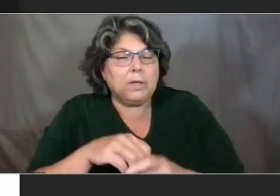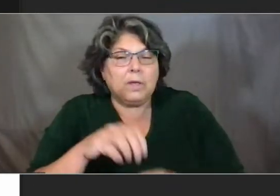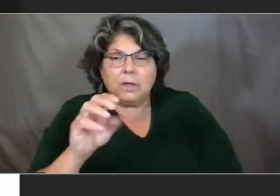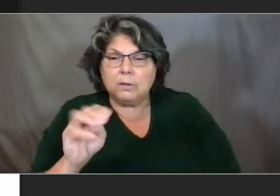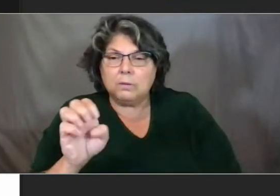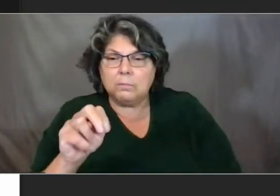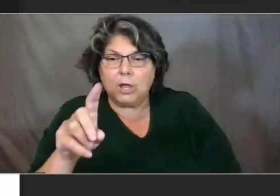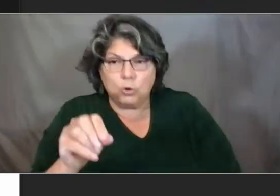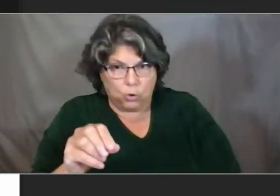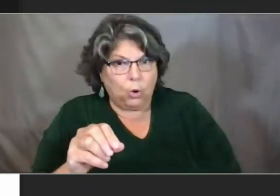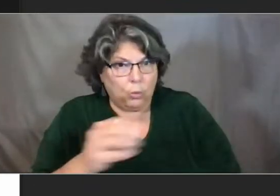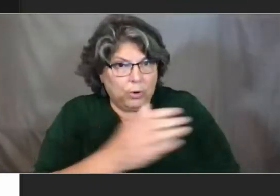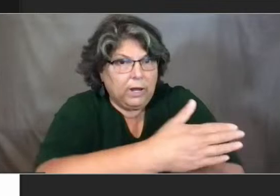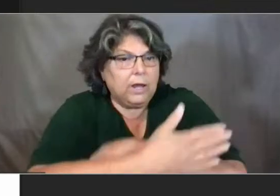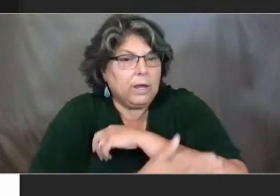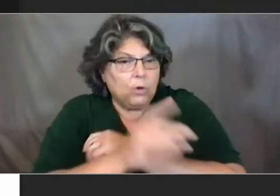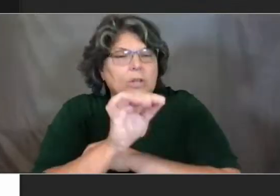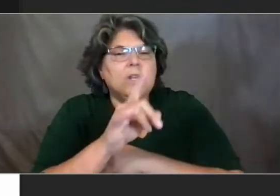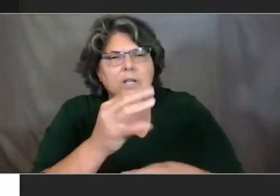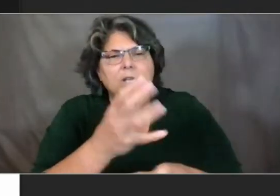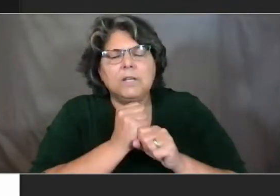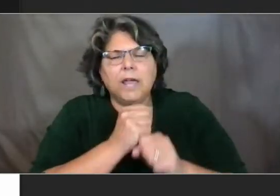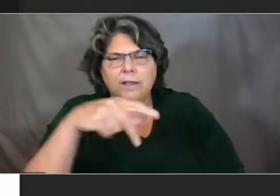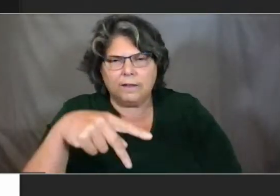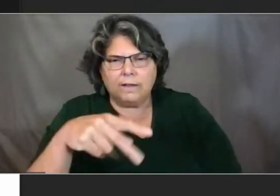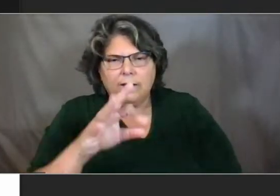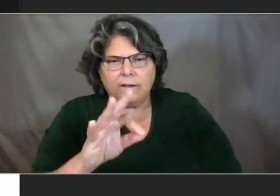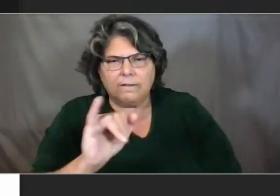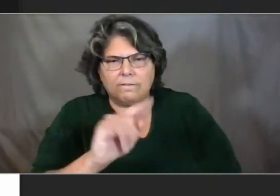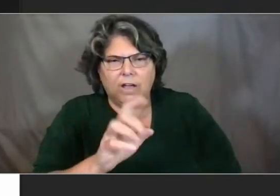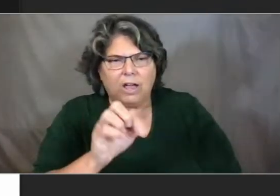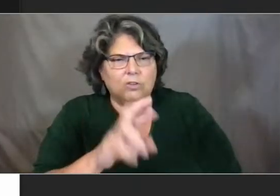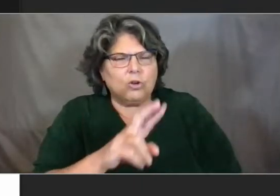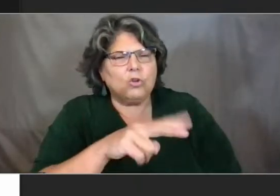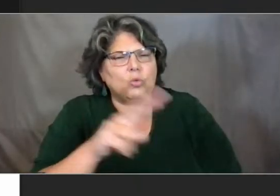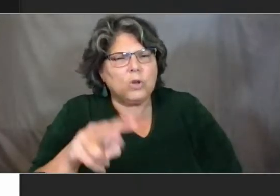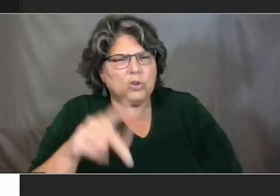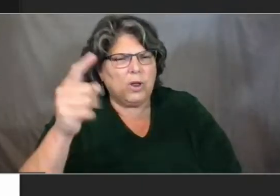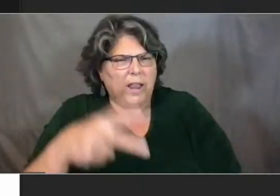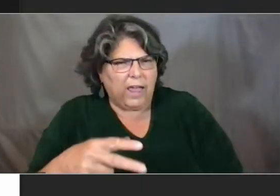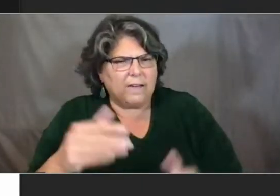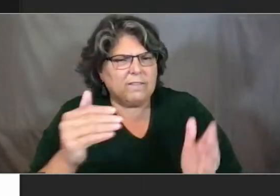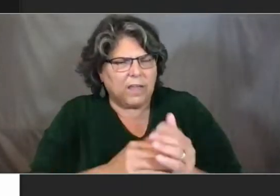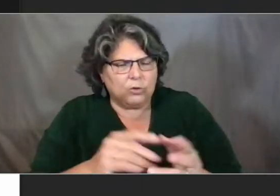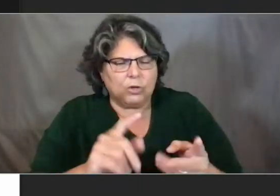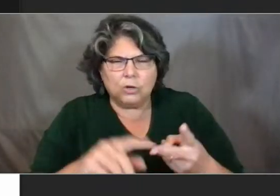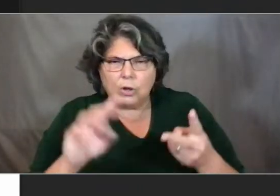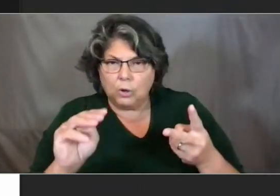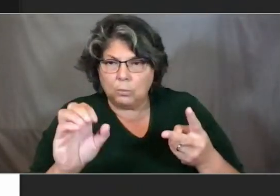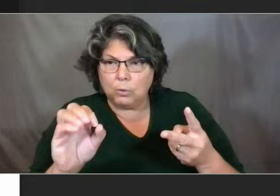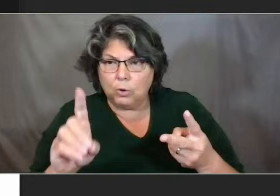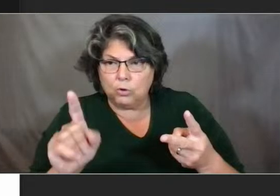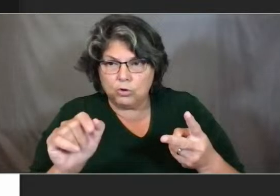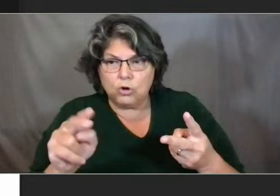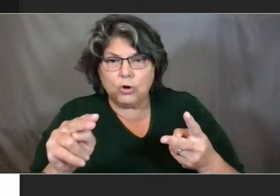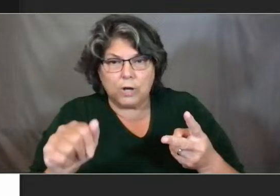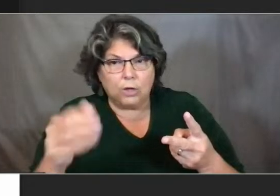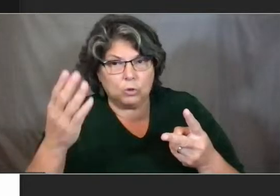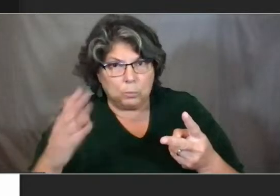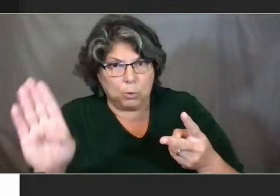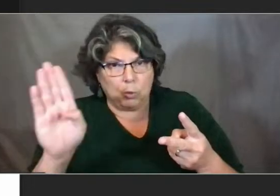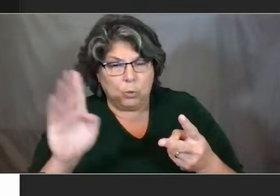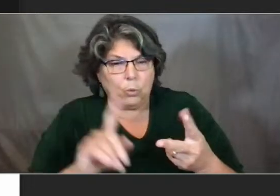the Pfizer vaccine at 22,500, and then Moderna is there in blue, and Johnson & Johnson is